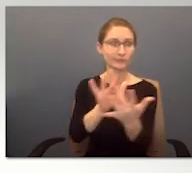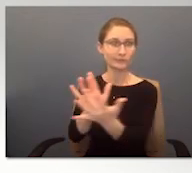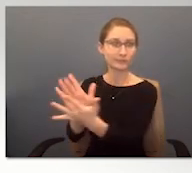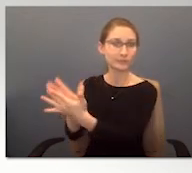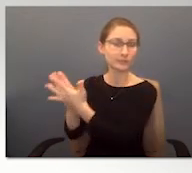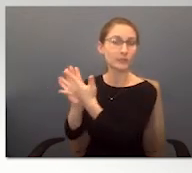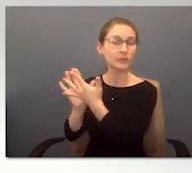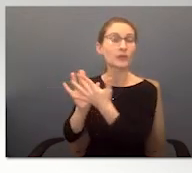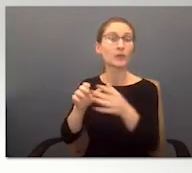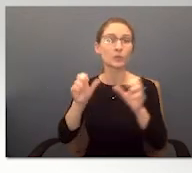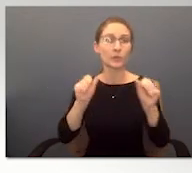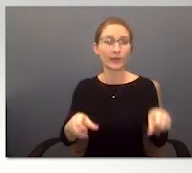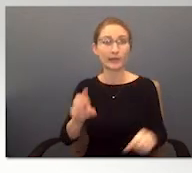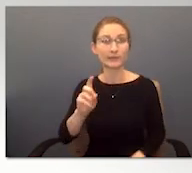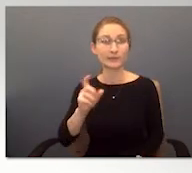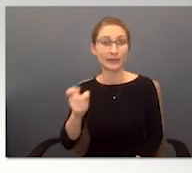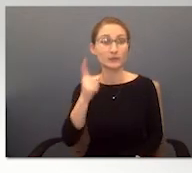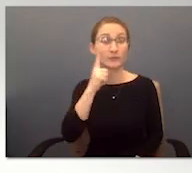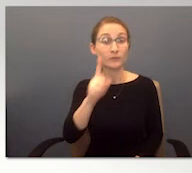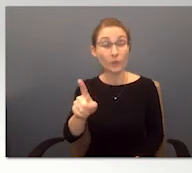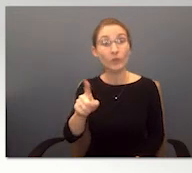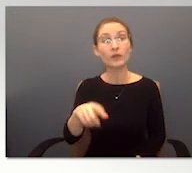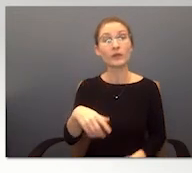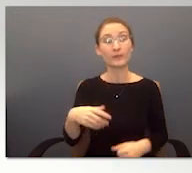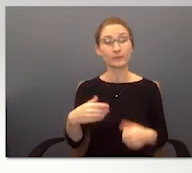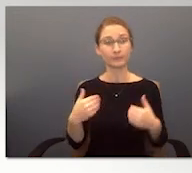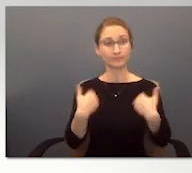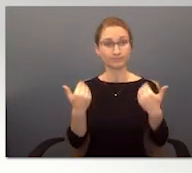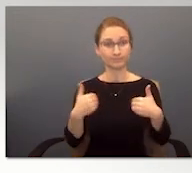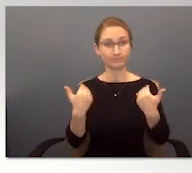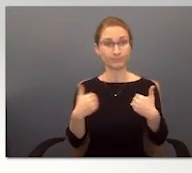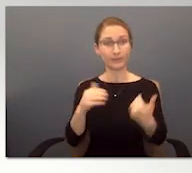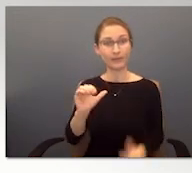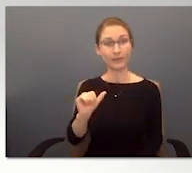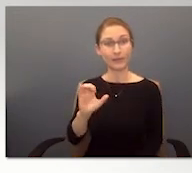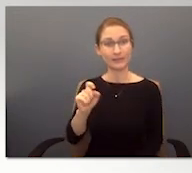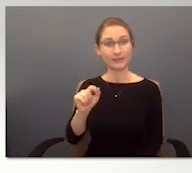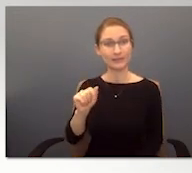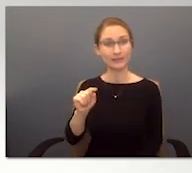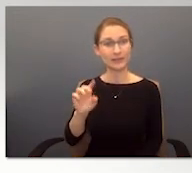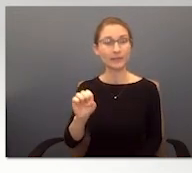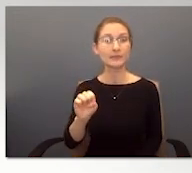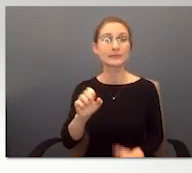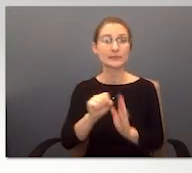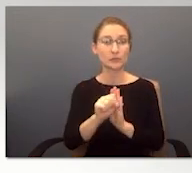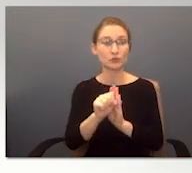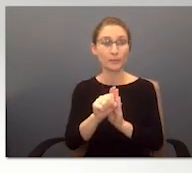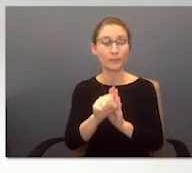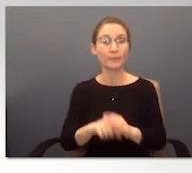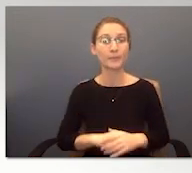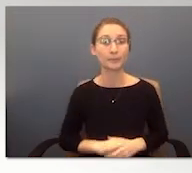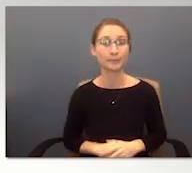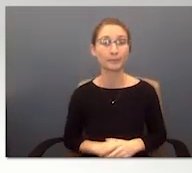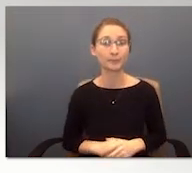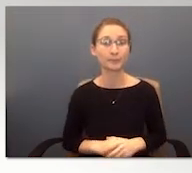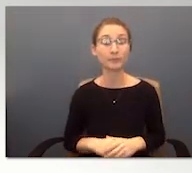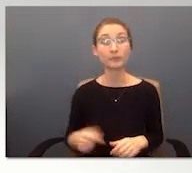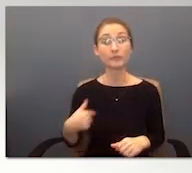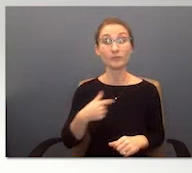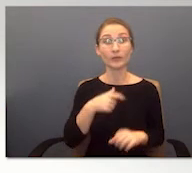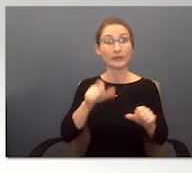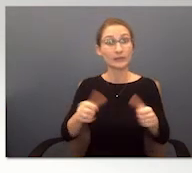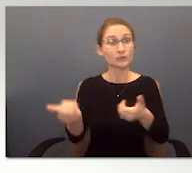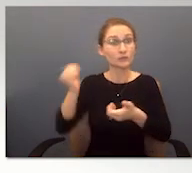with getting babies diagnosed with neonatal abstinence syndrome into Early Steps. We need help from Early Steps, though, and through ChildFind